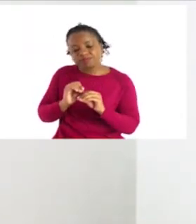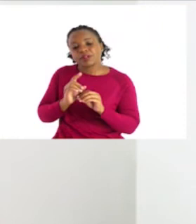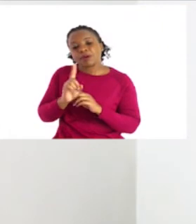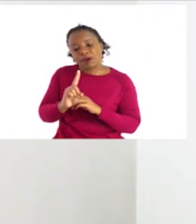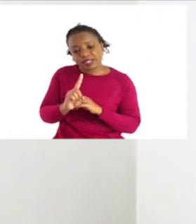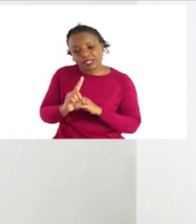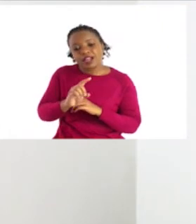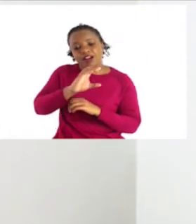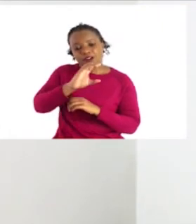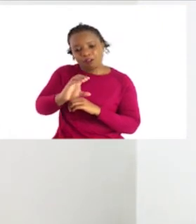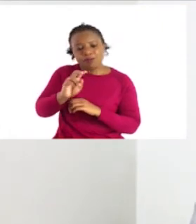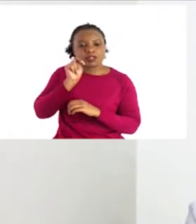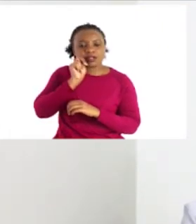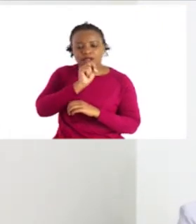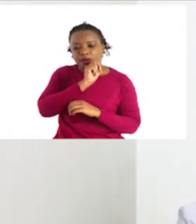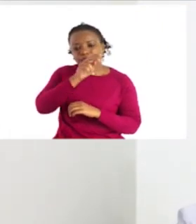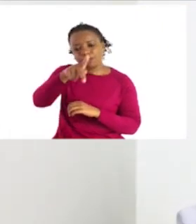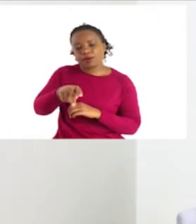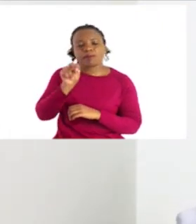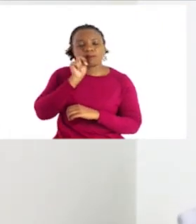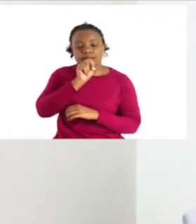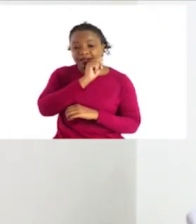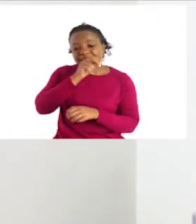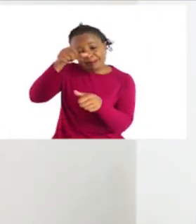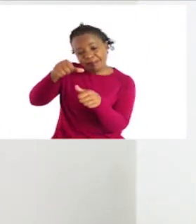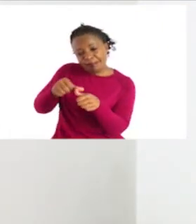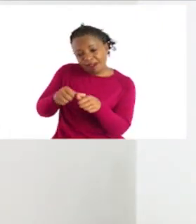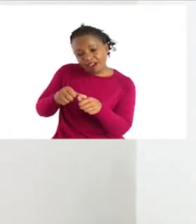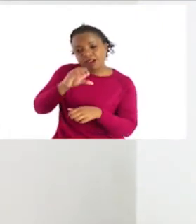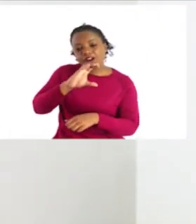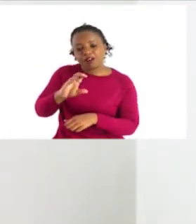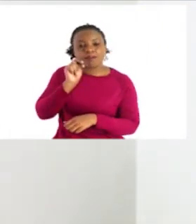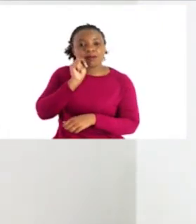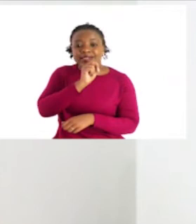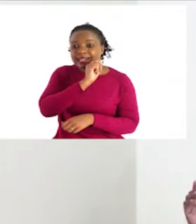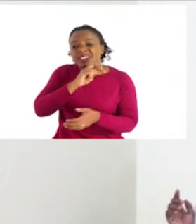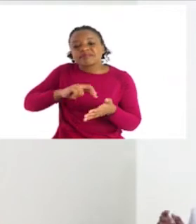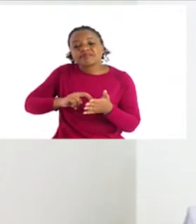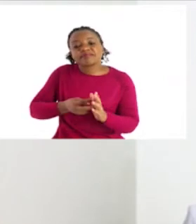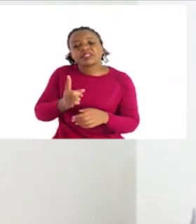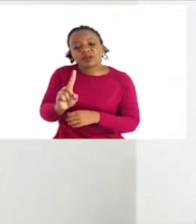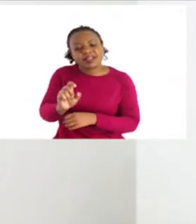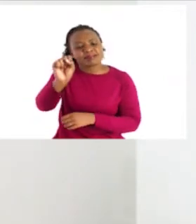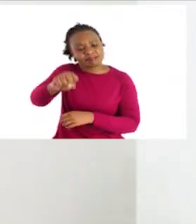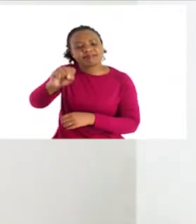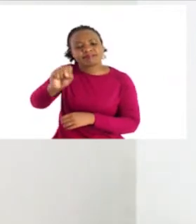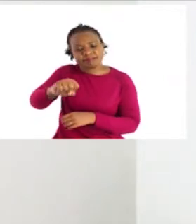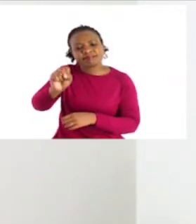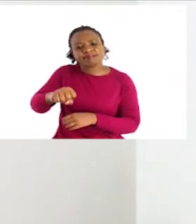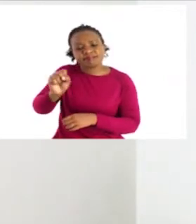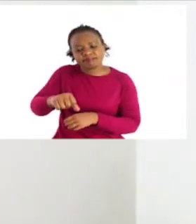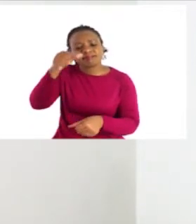and proper nouns. Chanel, can you remember what a common noun is? Yeah, she can still remember what